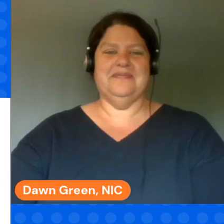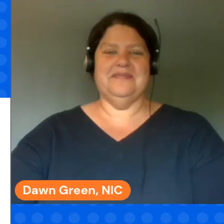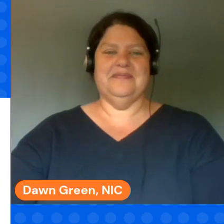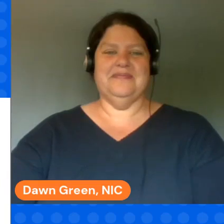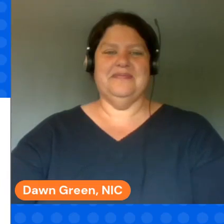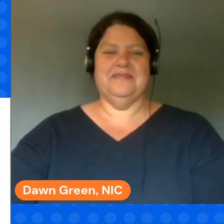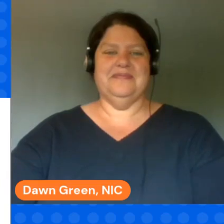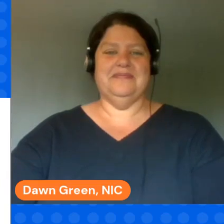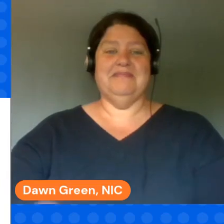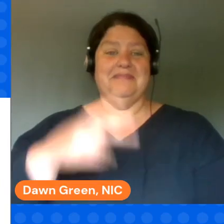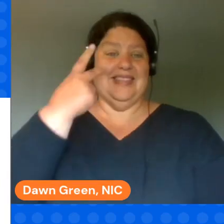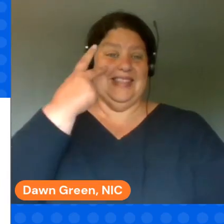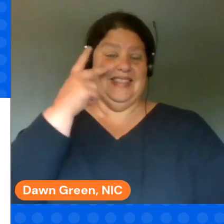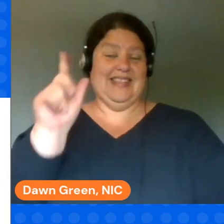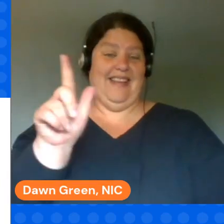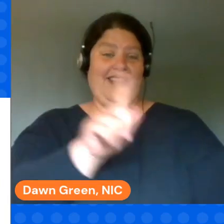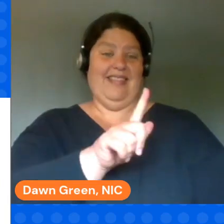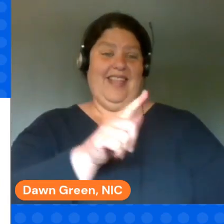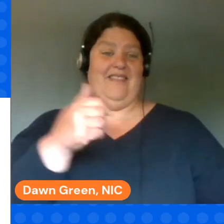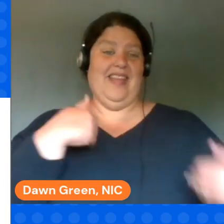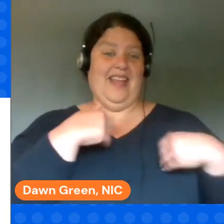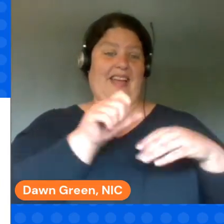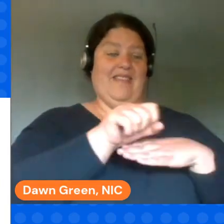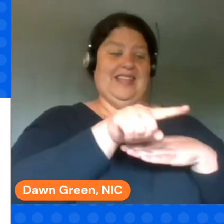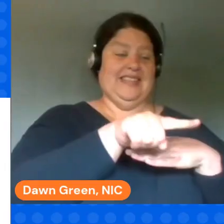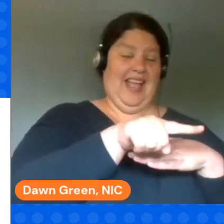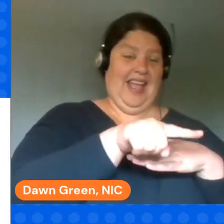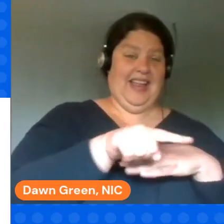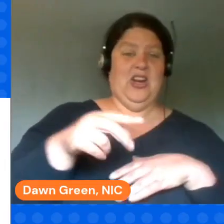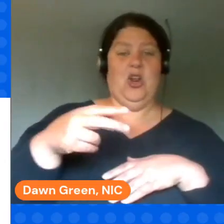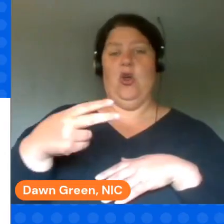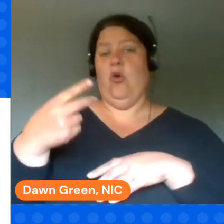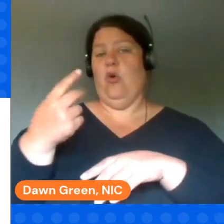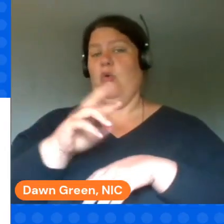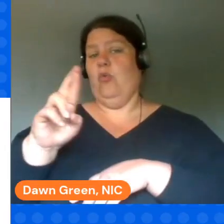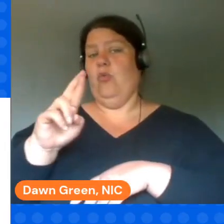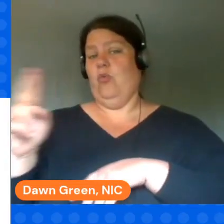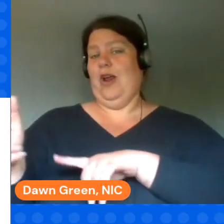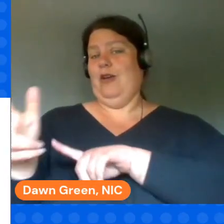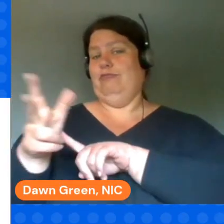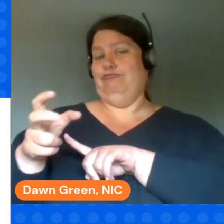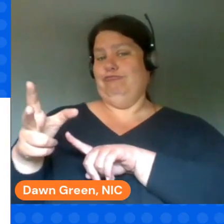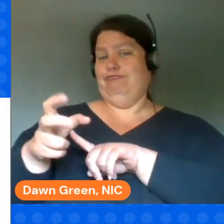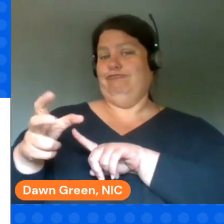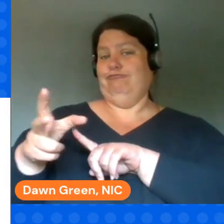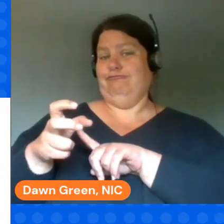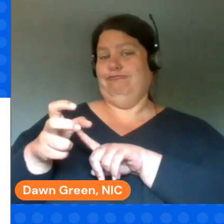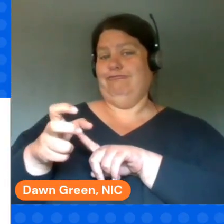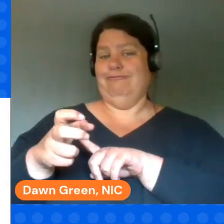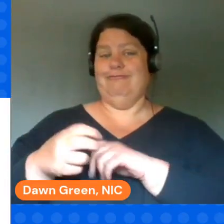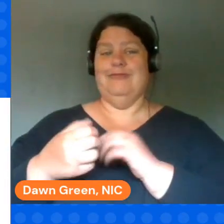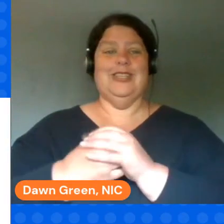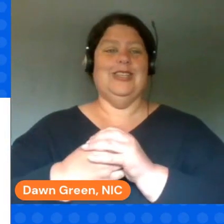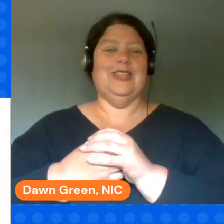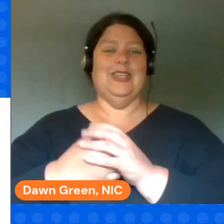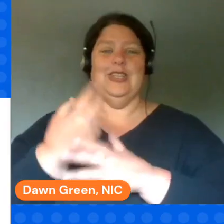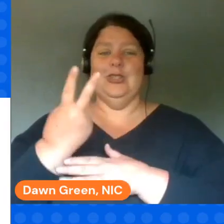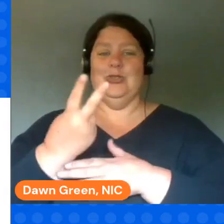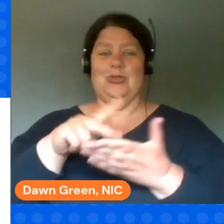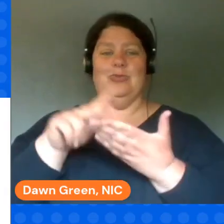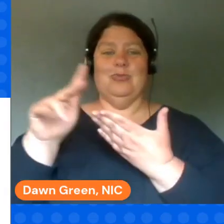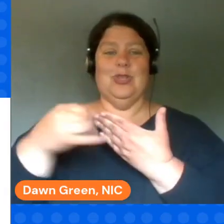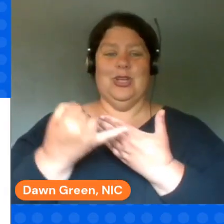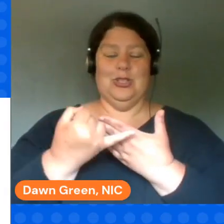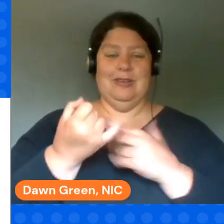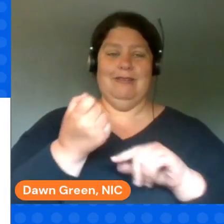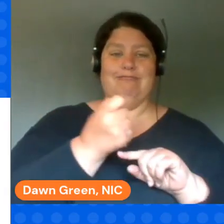You see on the left side, there's a sender, and then on the right side, there's a receiver. So these are two projects that are sending and then receiving a beam from the